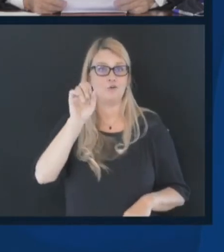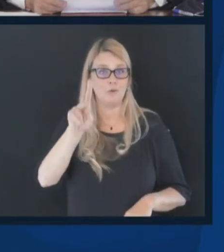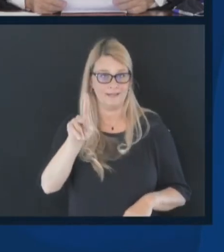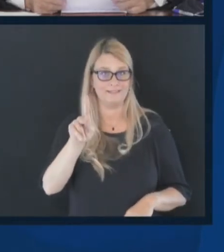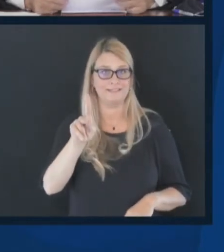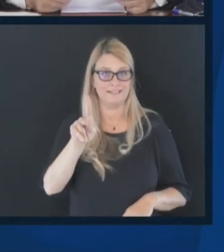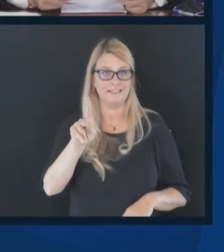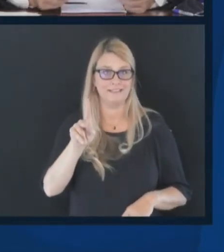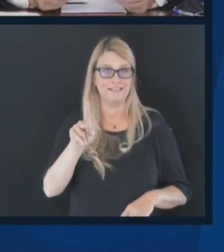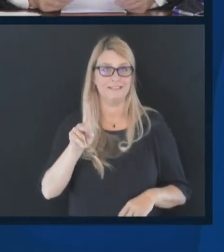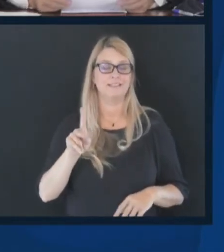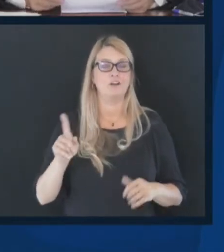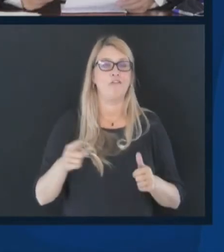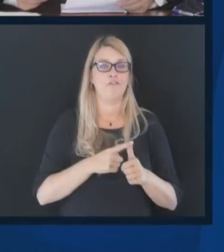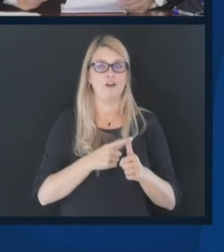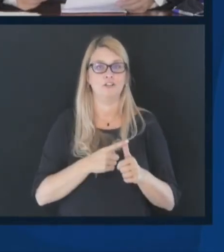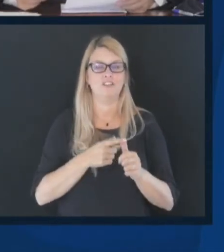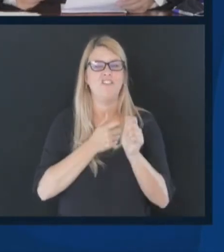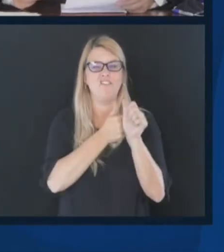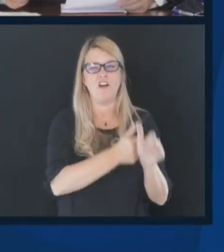based on the guidance of CDC.